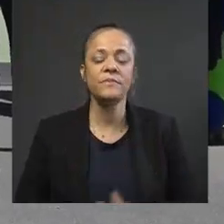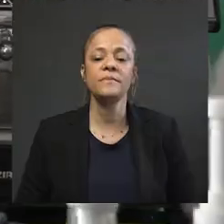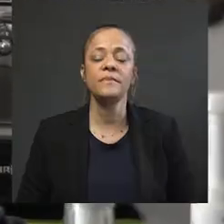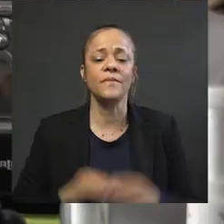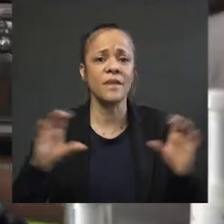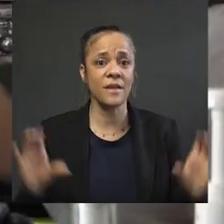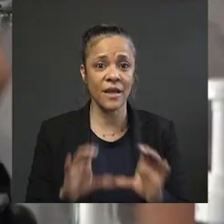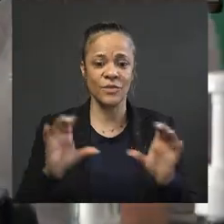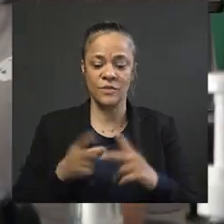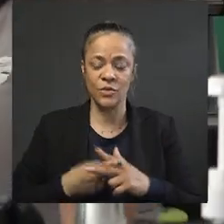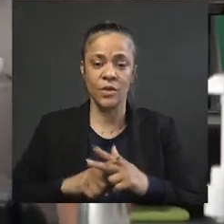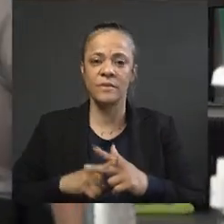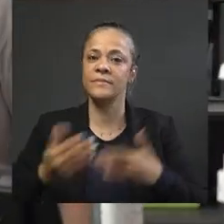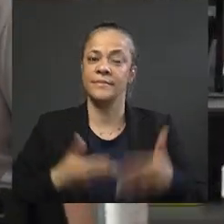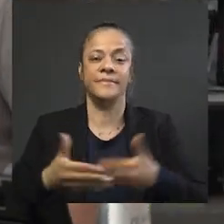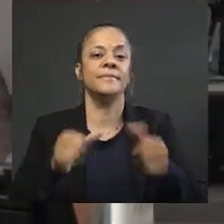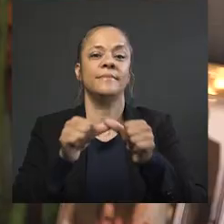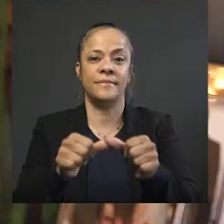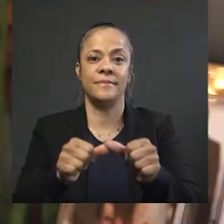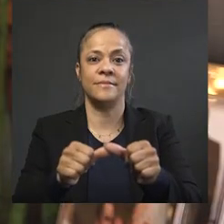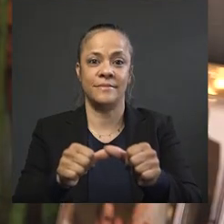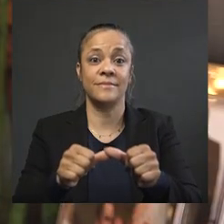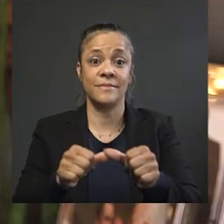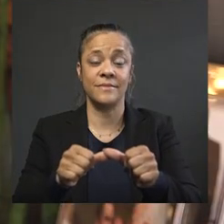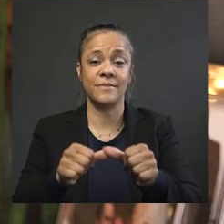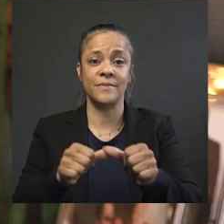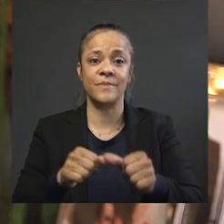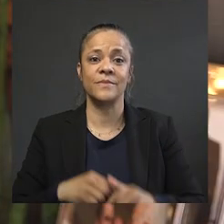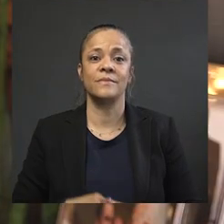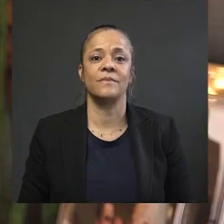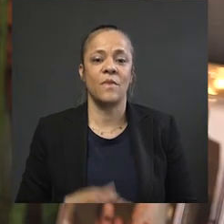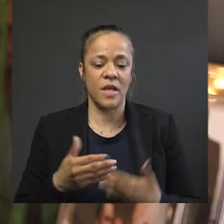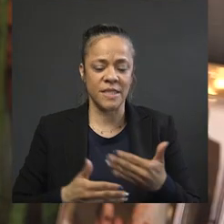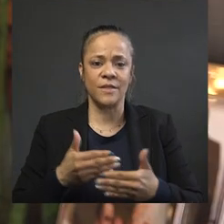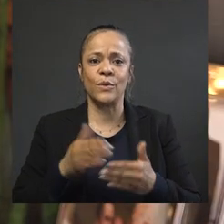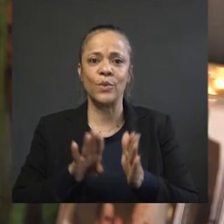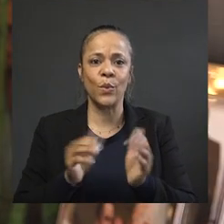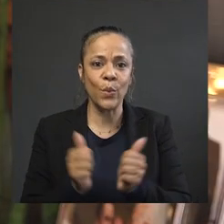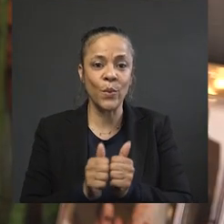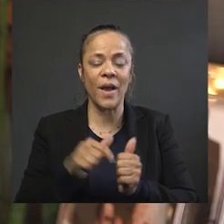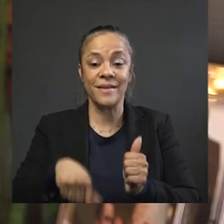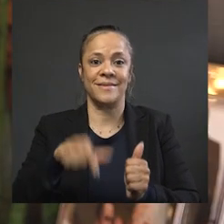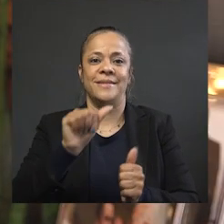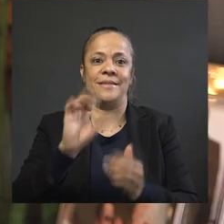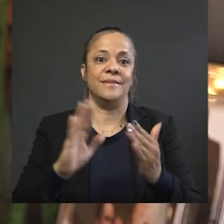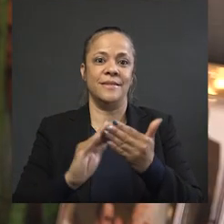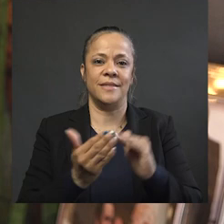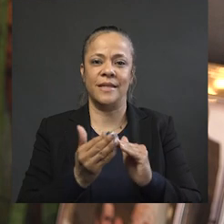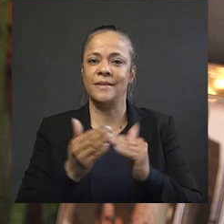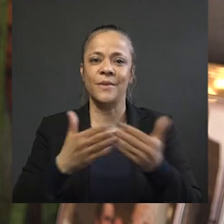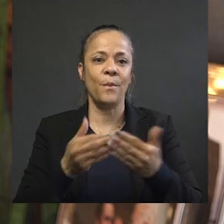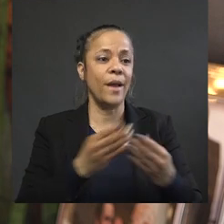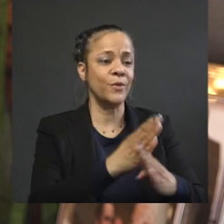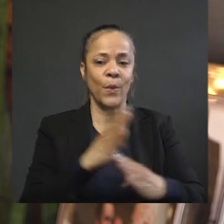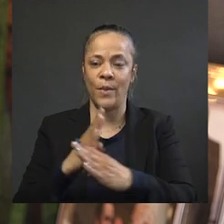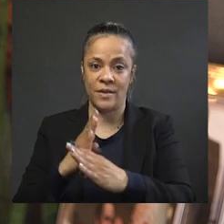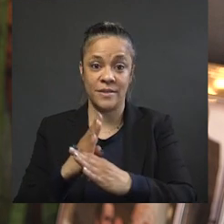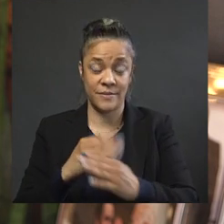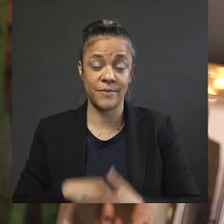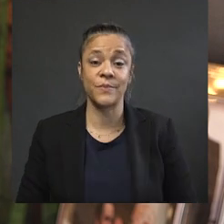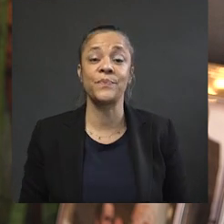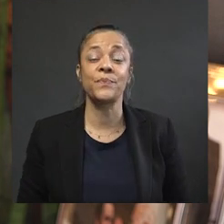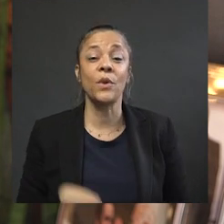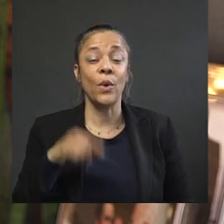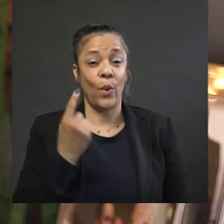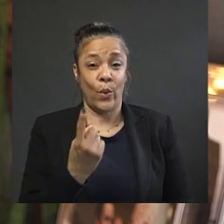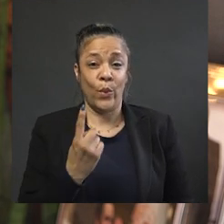never wavered. Action ignites momentum, and we've kept our foot on the gas to accelerate our progress as a city, despite the many roadblocks thrown